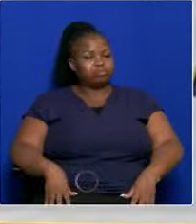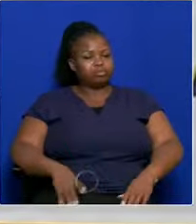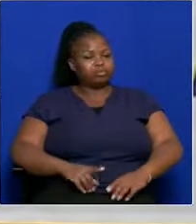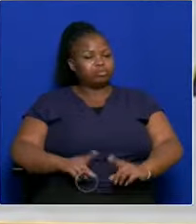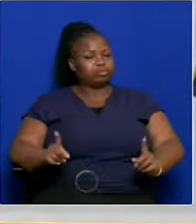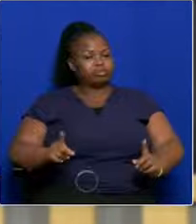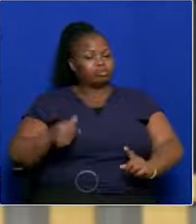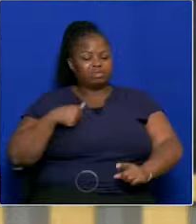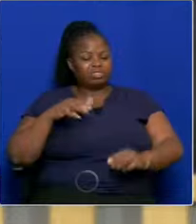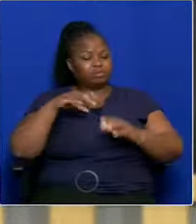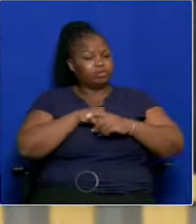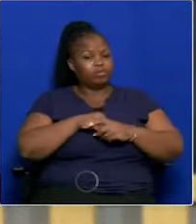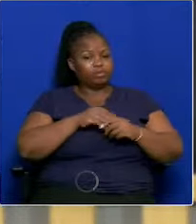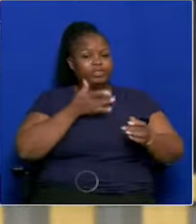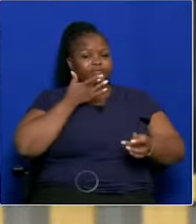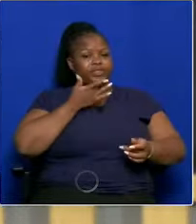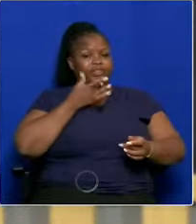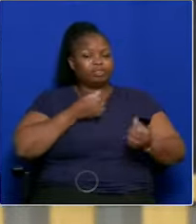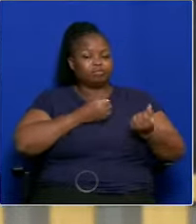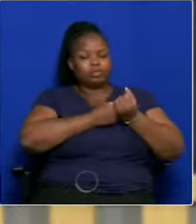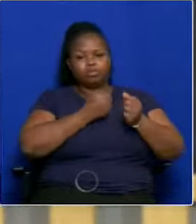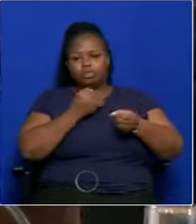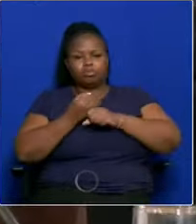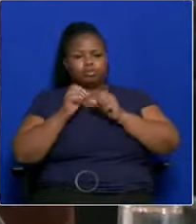anybody. Thank you.